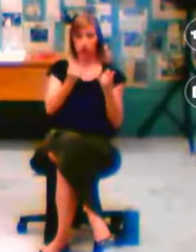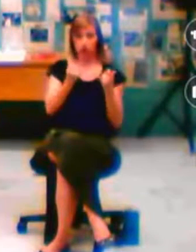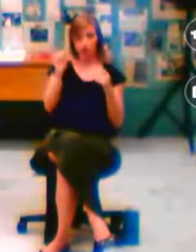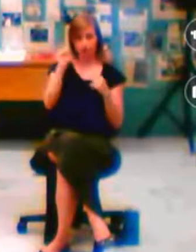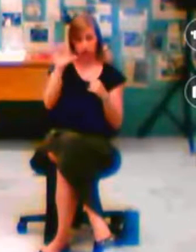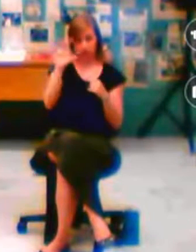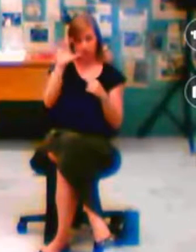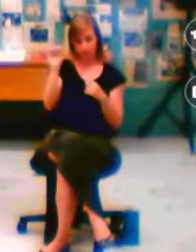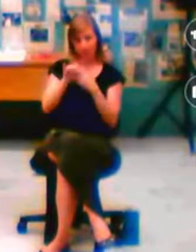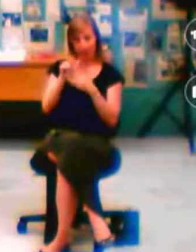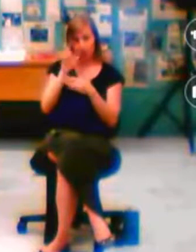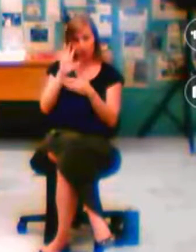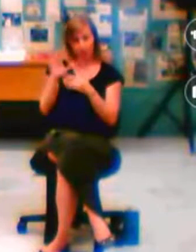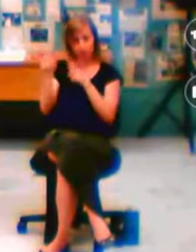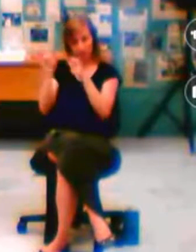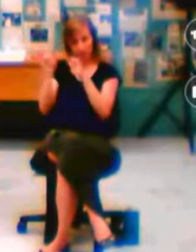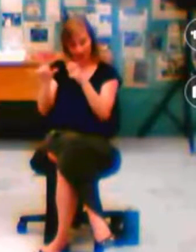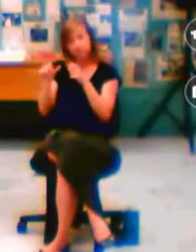Oh, a June. And then